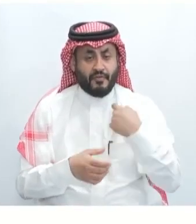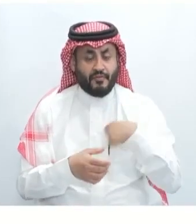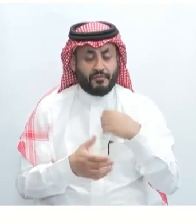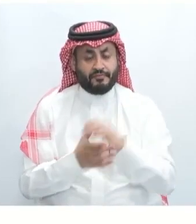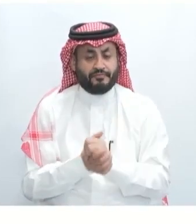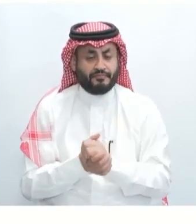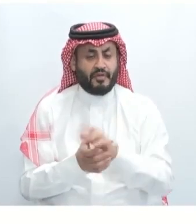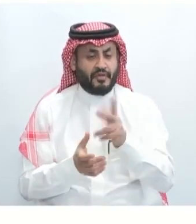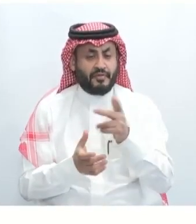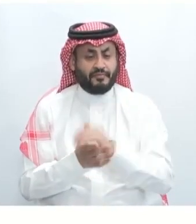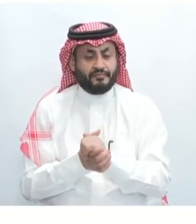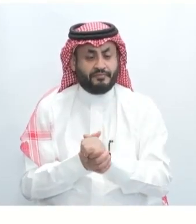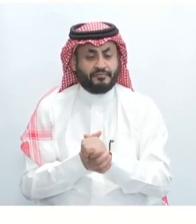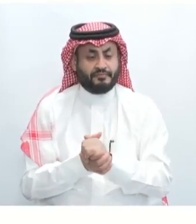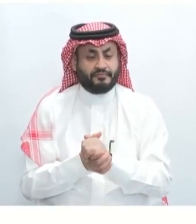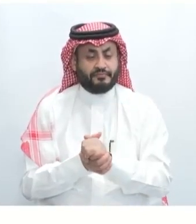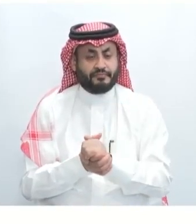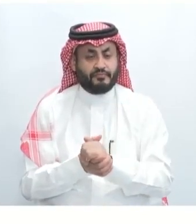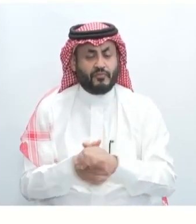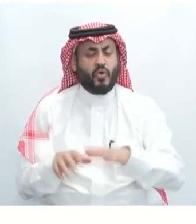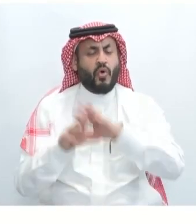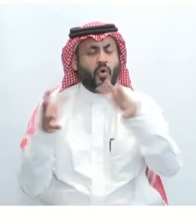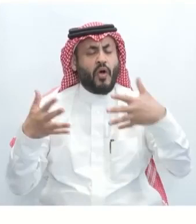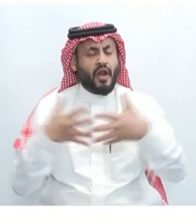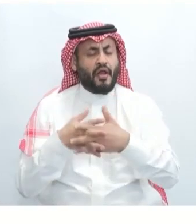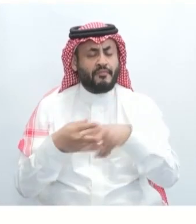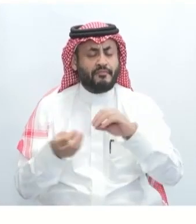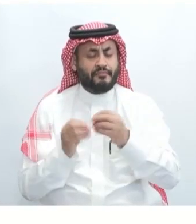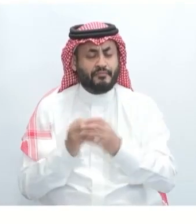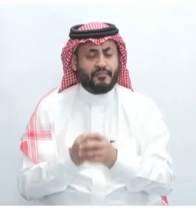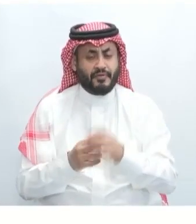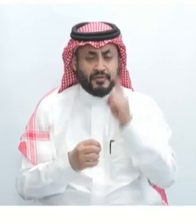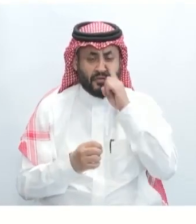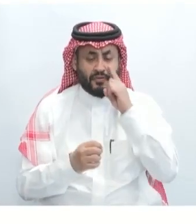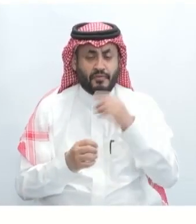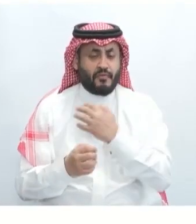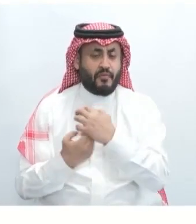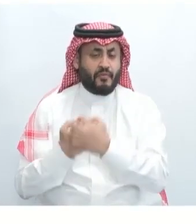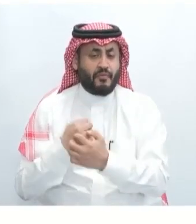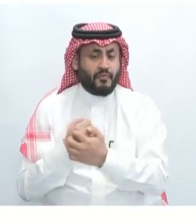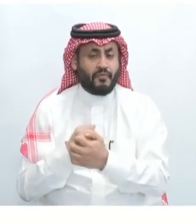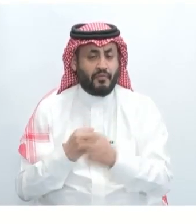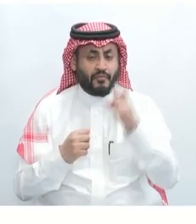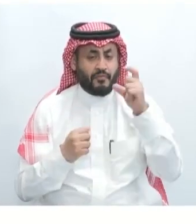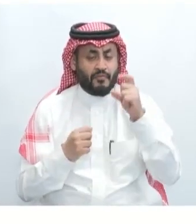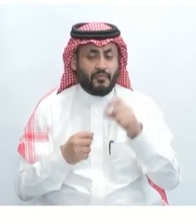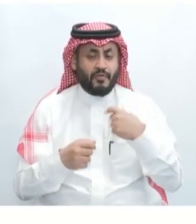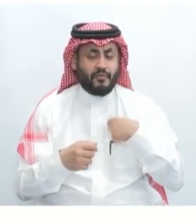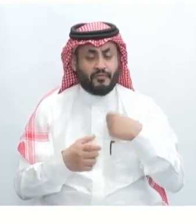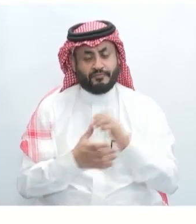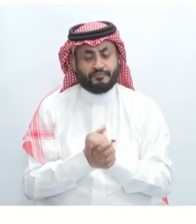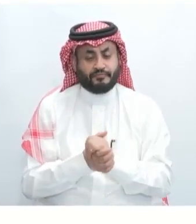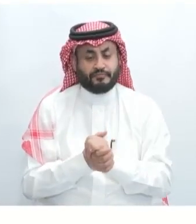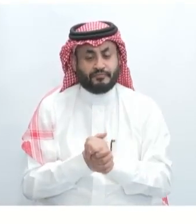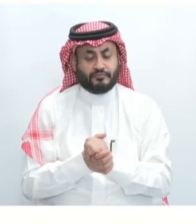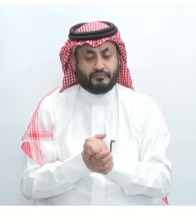they white? They are yellow and orange and blue and white. Okay, so again,